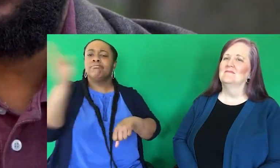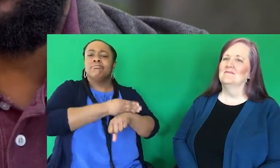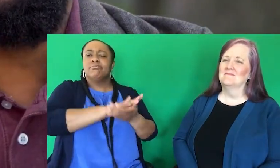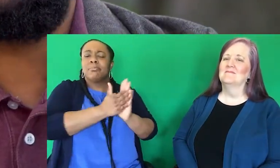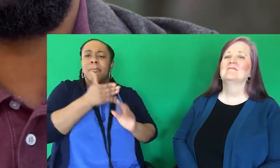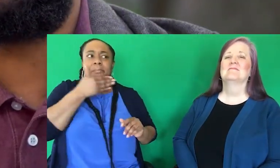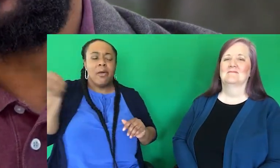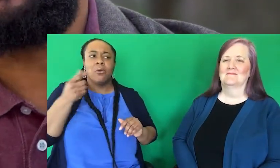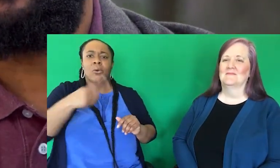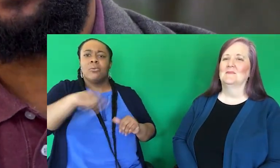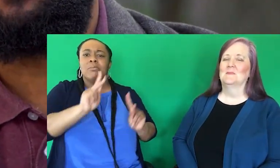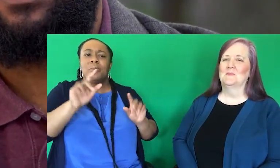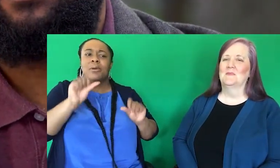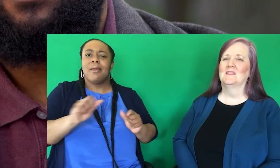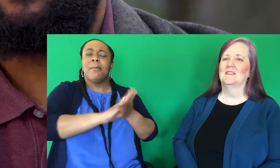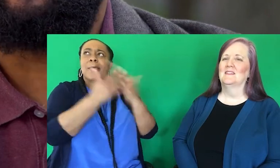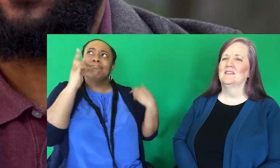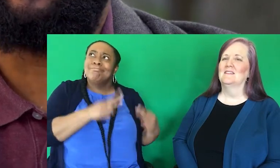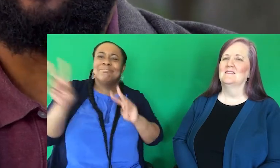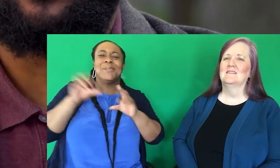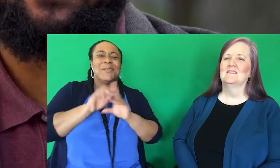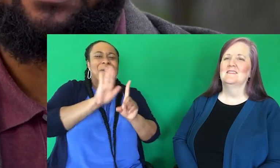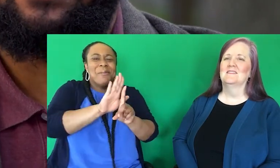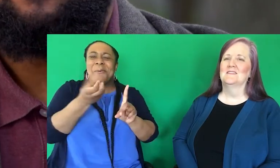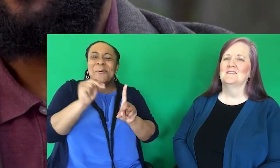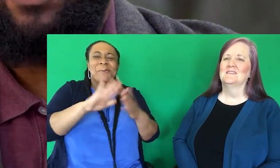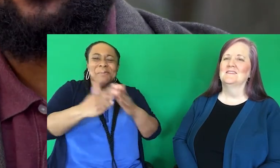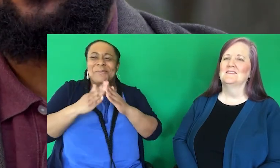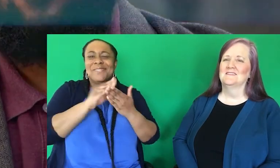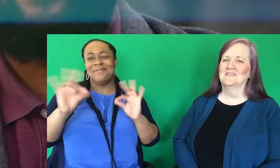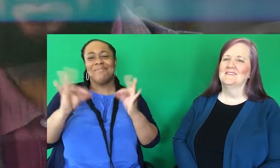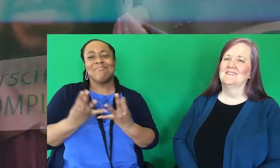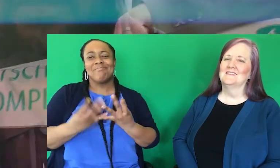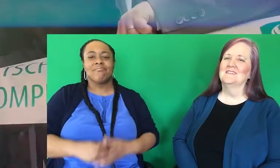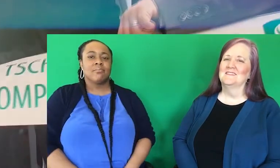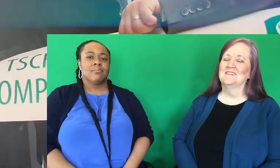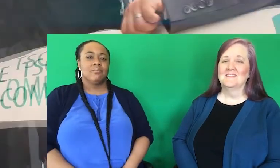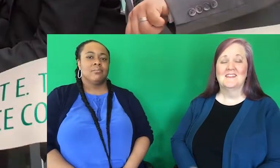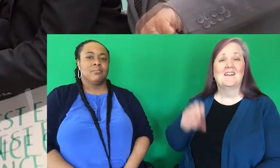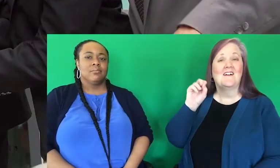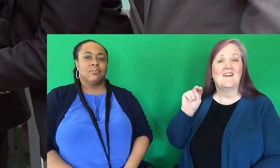better. And you're making it so those people can be pillars of their own communities, pillars in their own families.